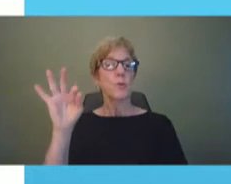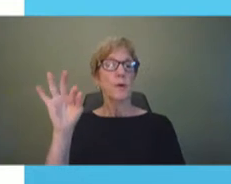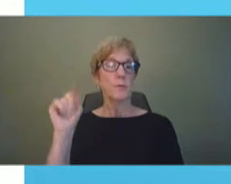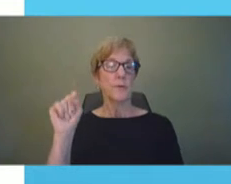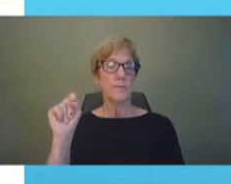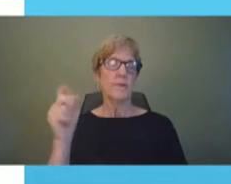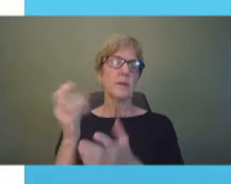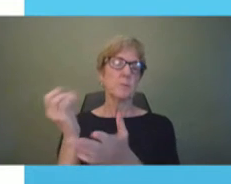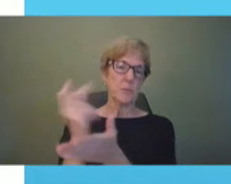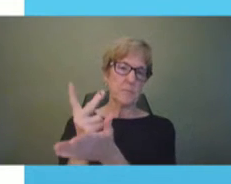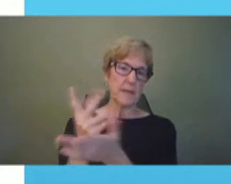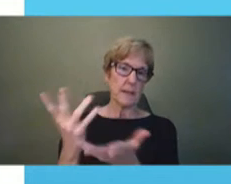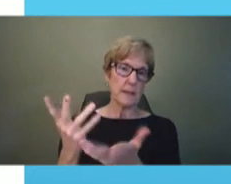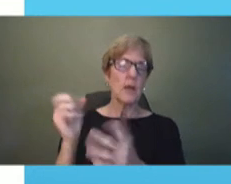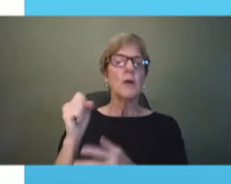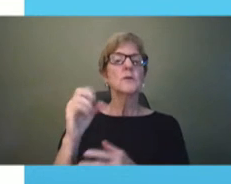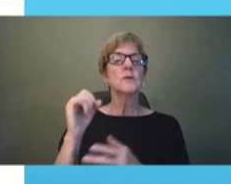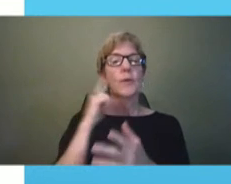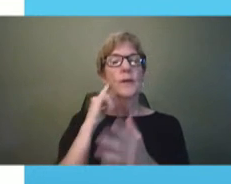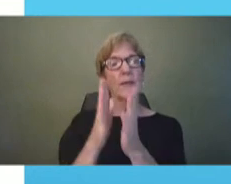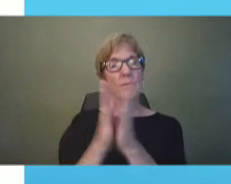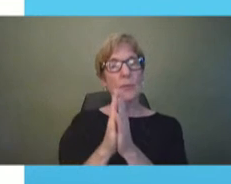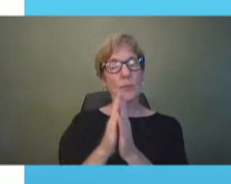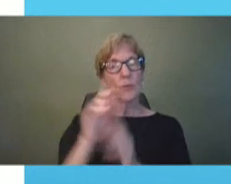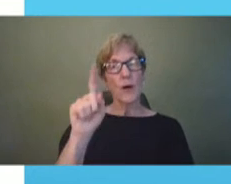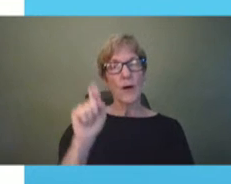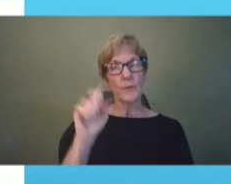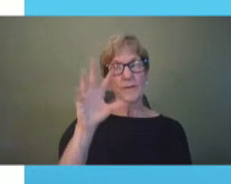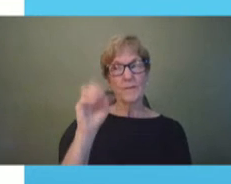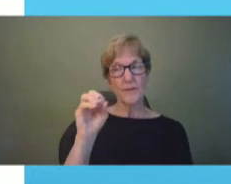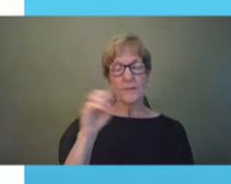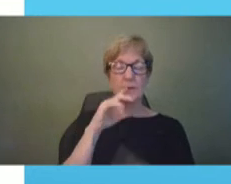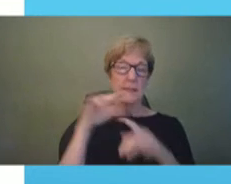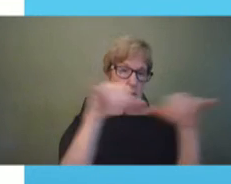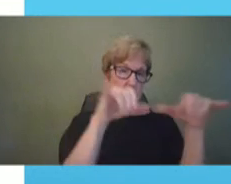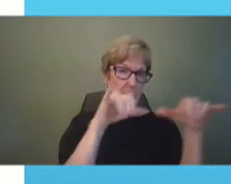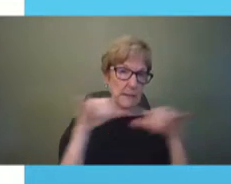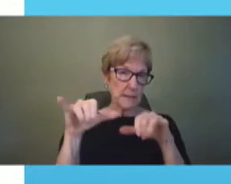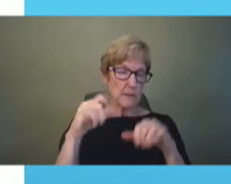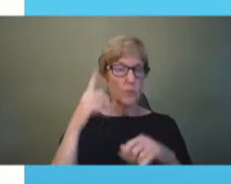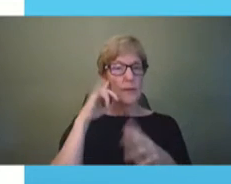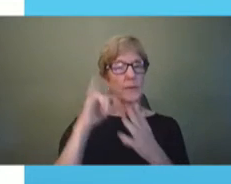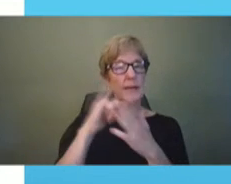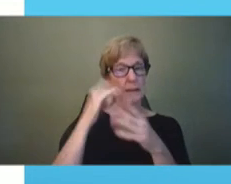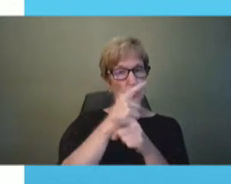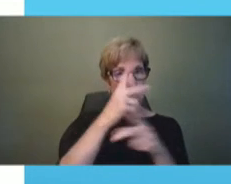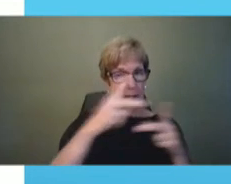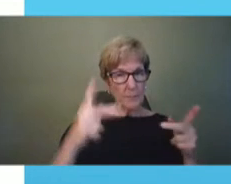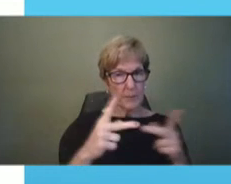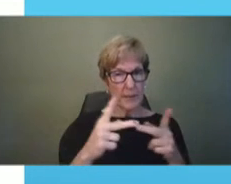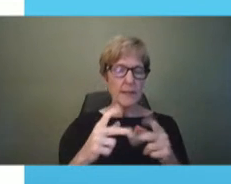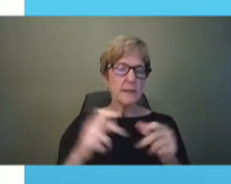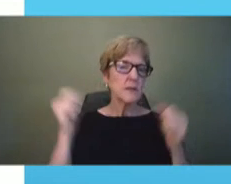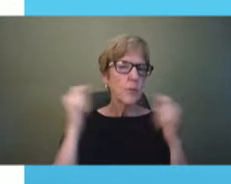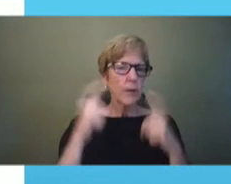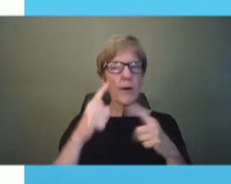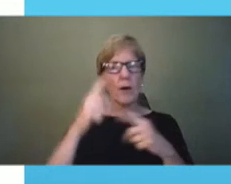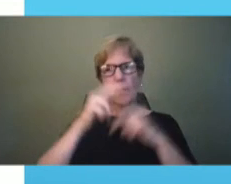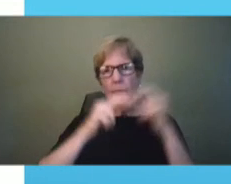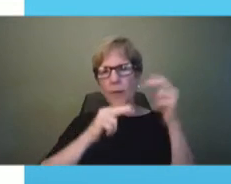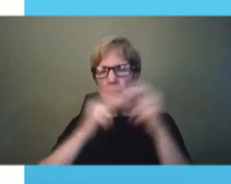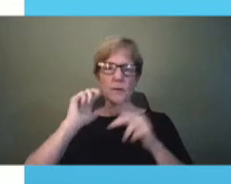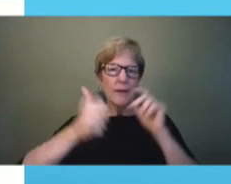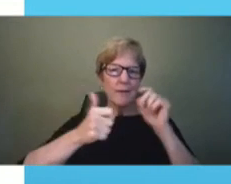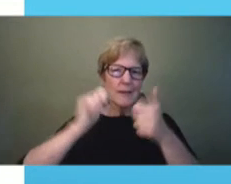so we think our request of 150 ft is is cons consistent we think it is the right place with all the infrastructure that is in place for